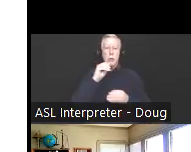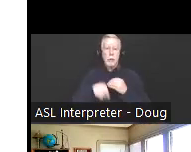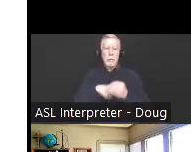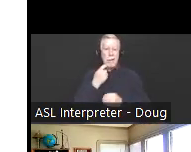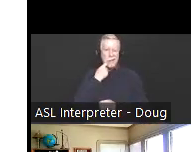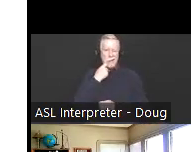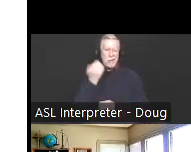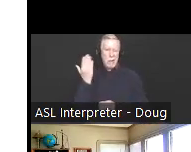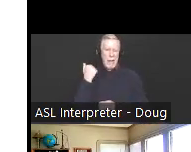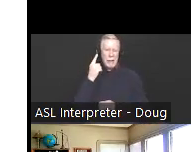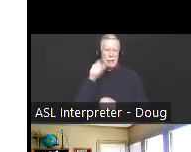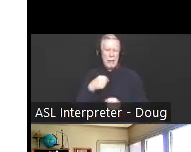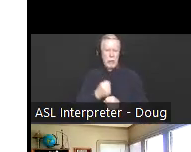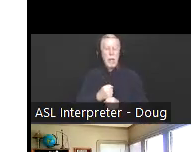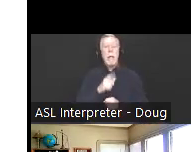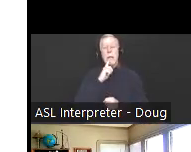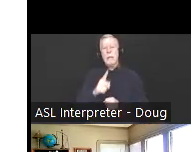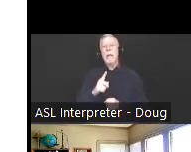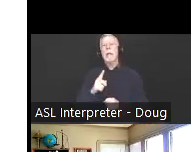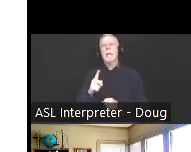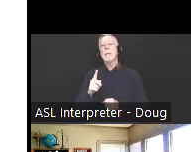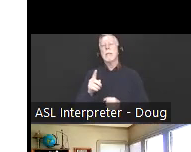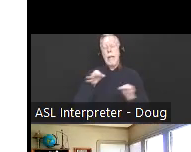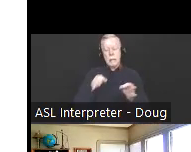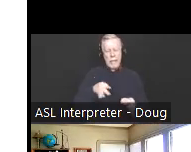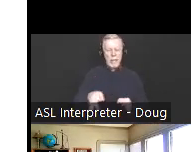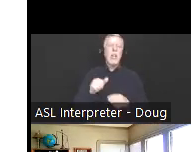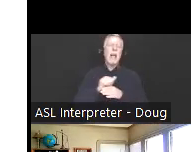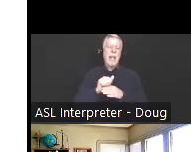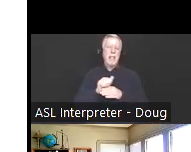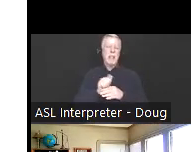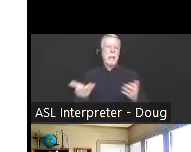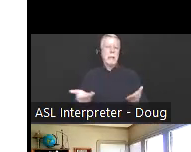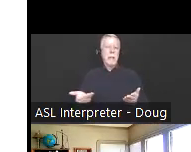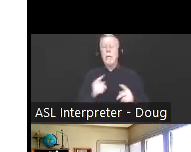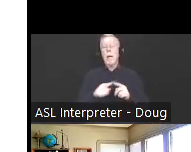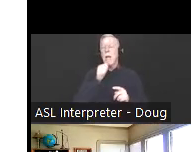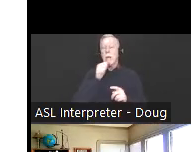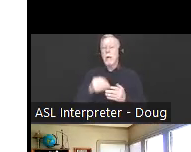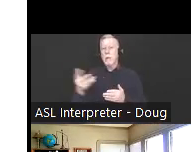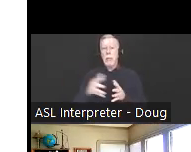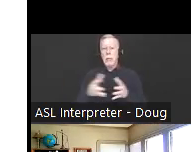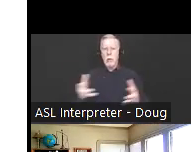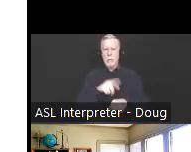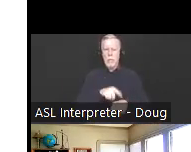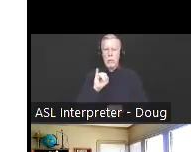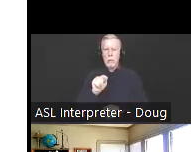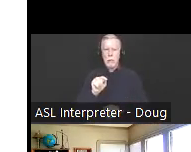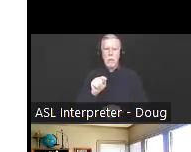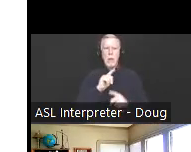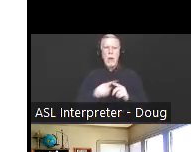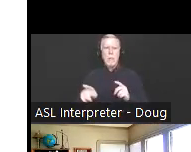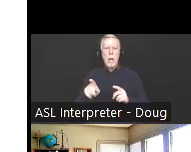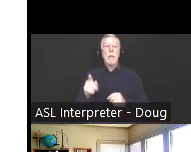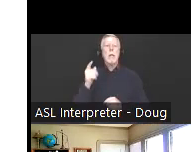exercise here, and I'm not going to spend a lot of time on it, but if you are going to pull together a team to work